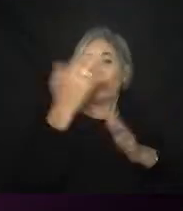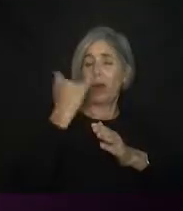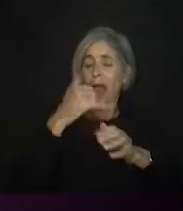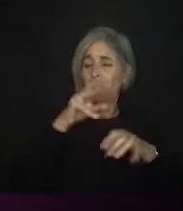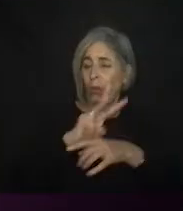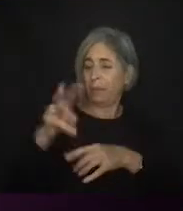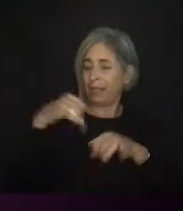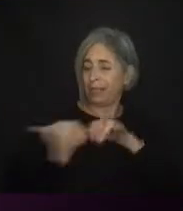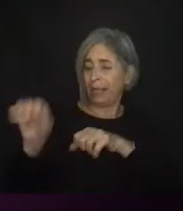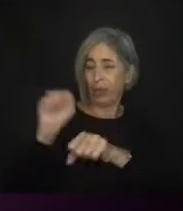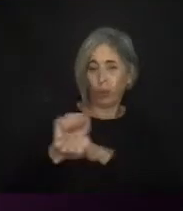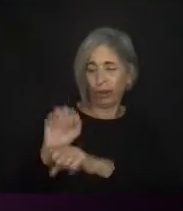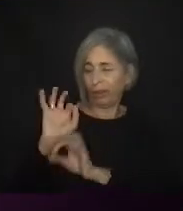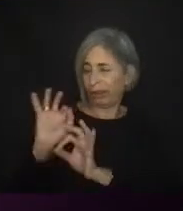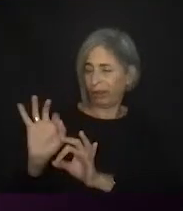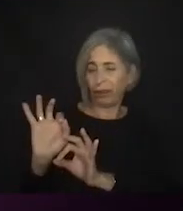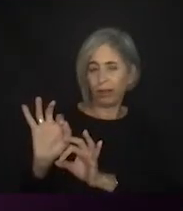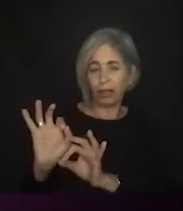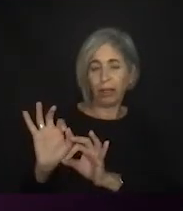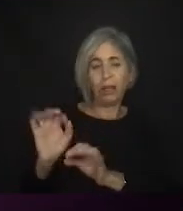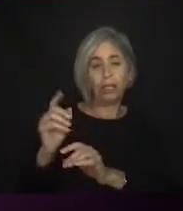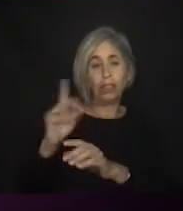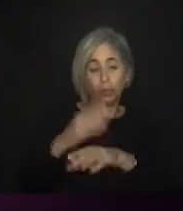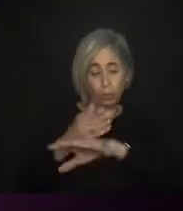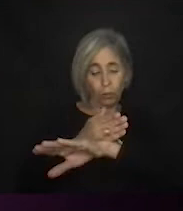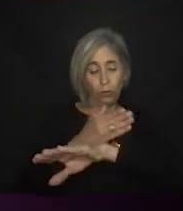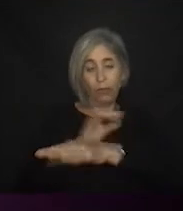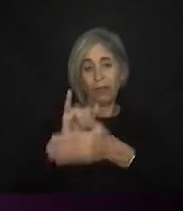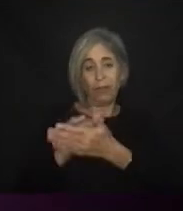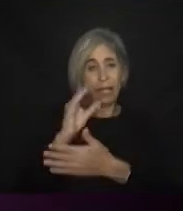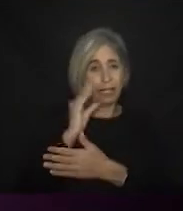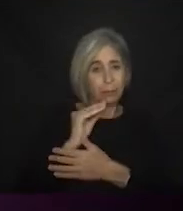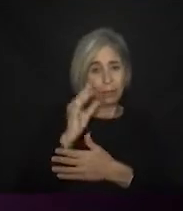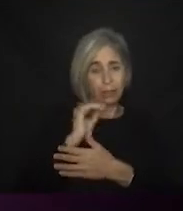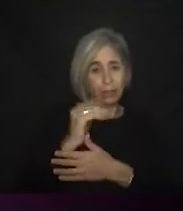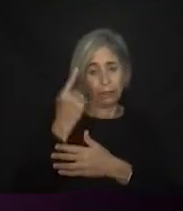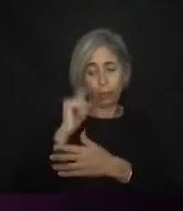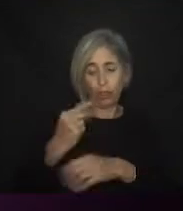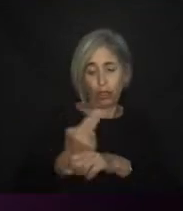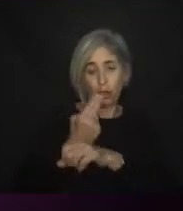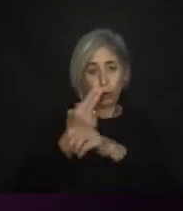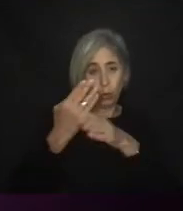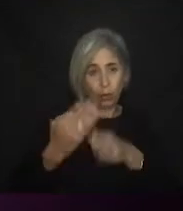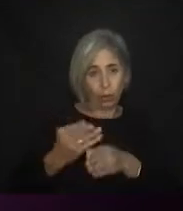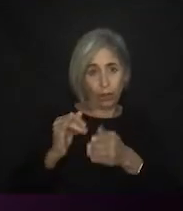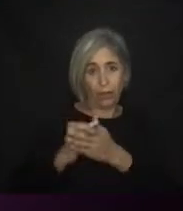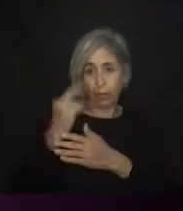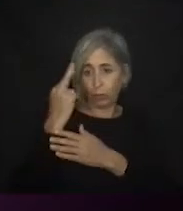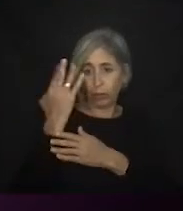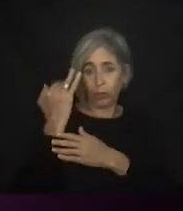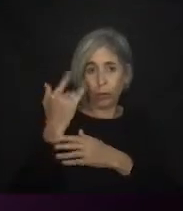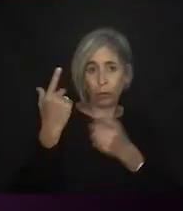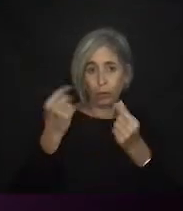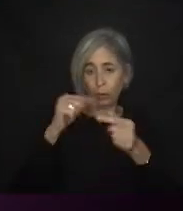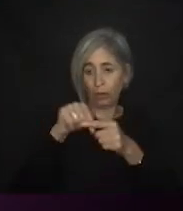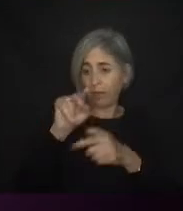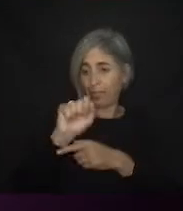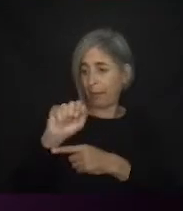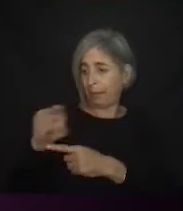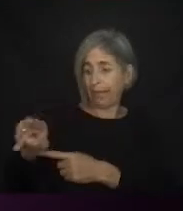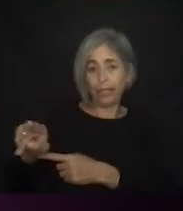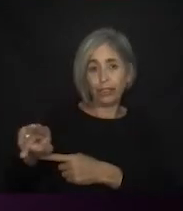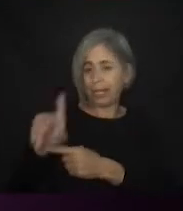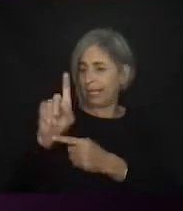work. So, in order to improve that experience for our users, which is the reasons why we're building